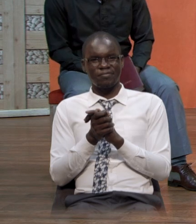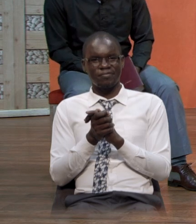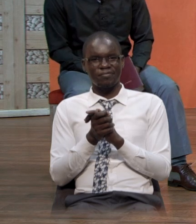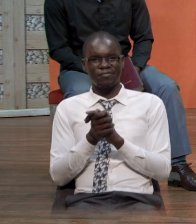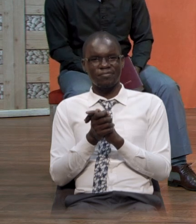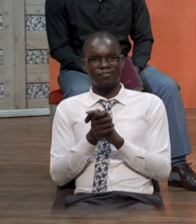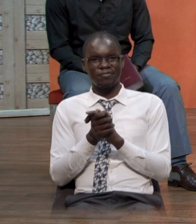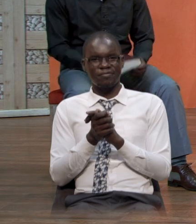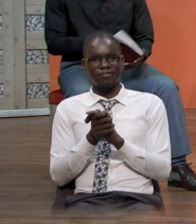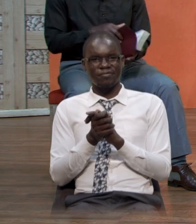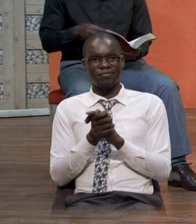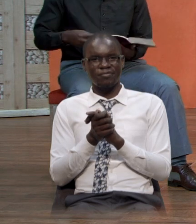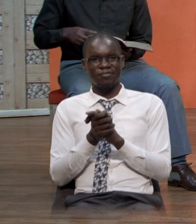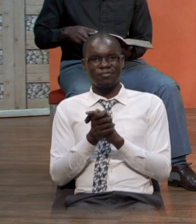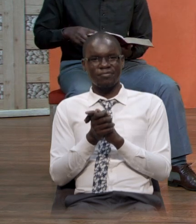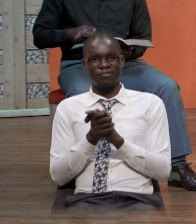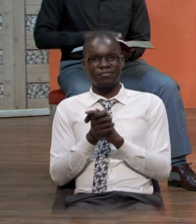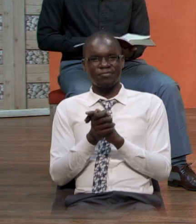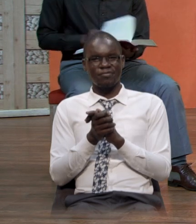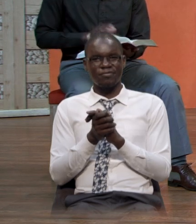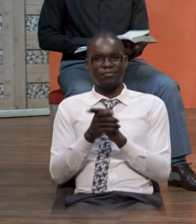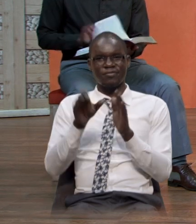Bible. Luke chapter 6 verse 31.